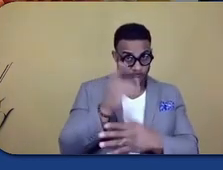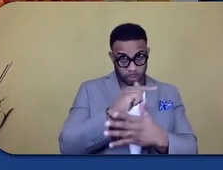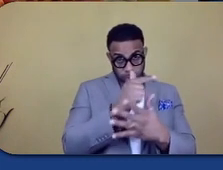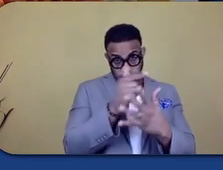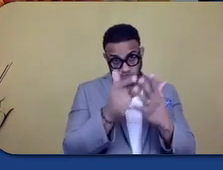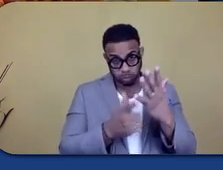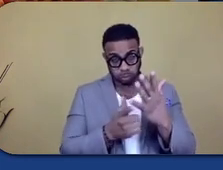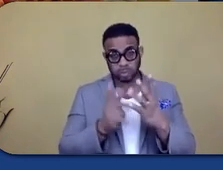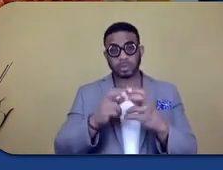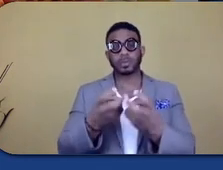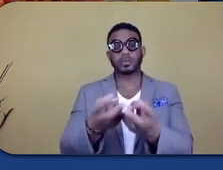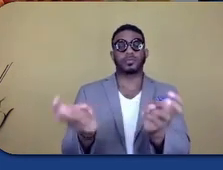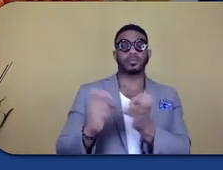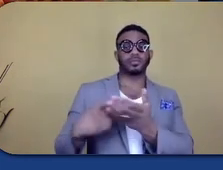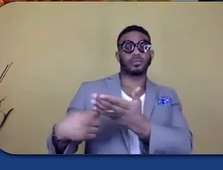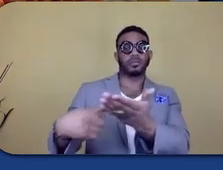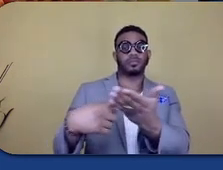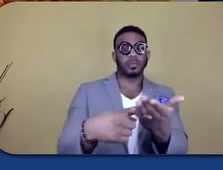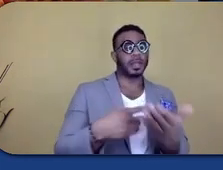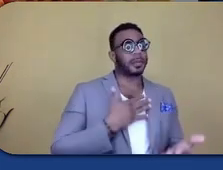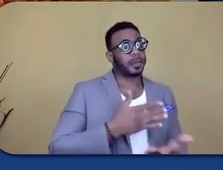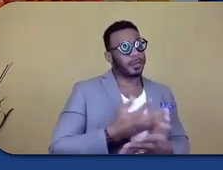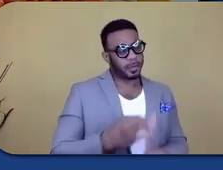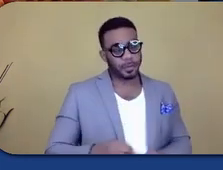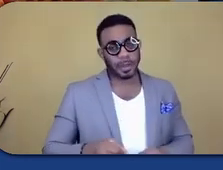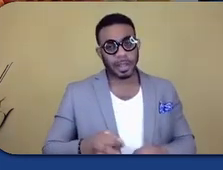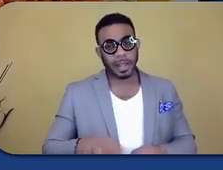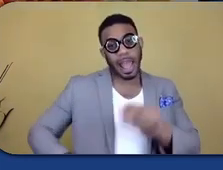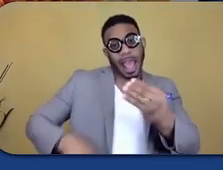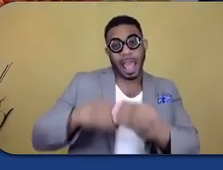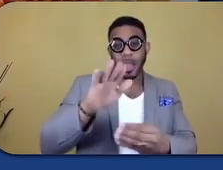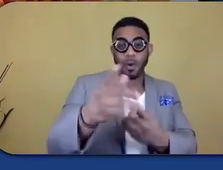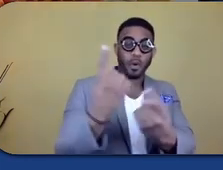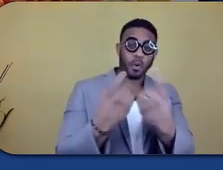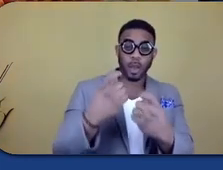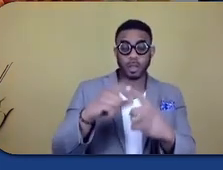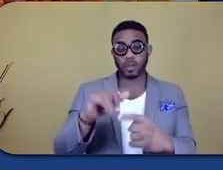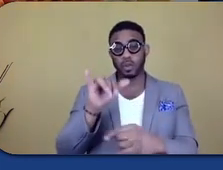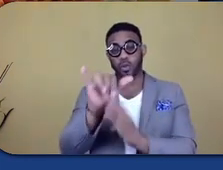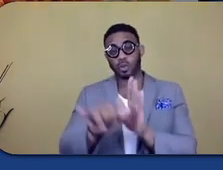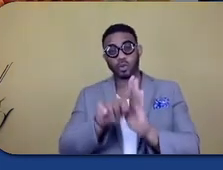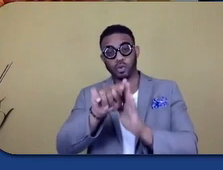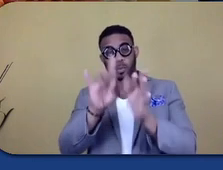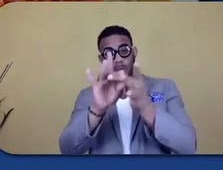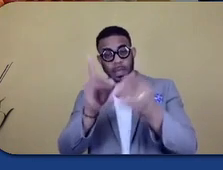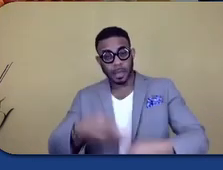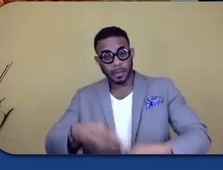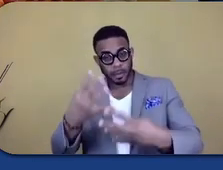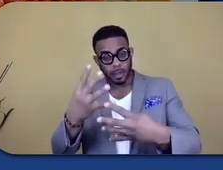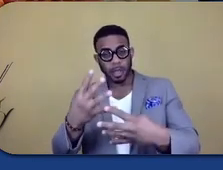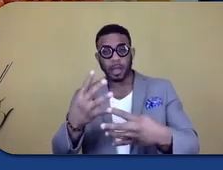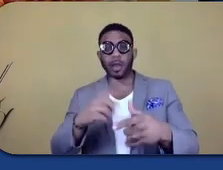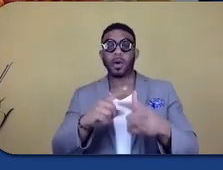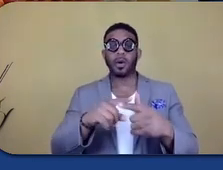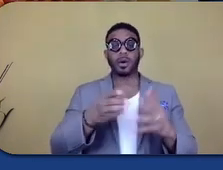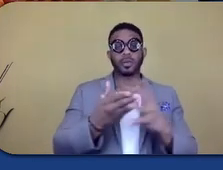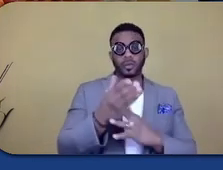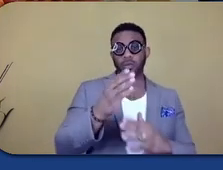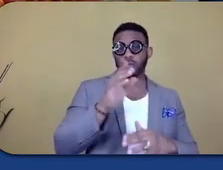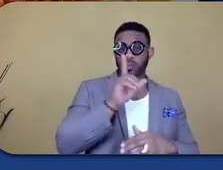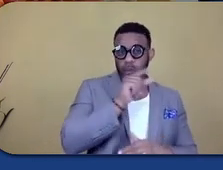have a discussion. Please feel free to add your questions to the YouTube comment field or via